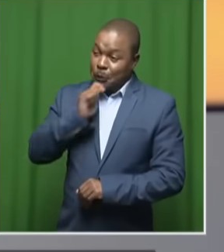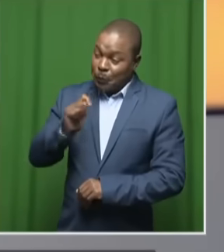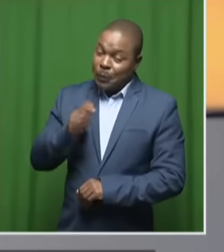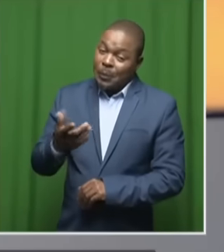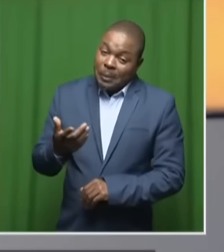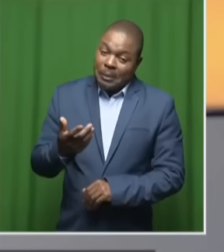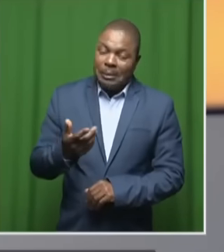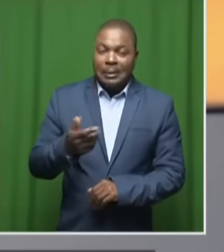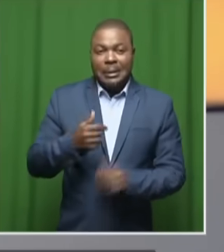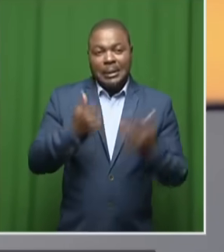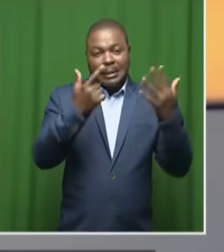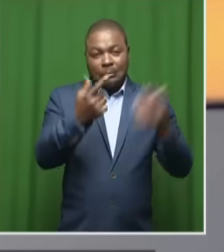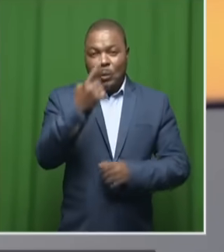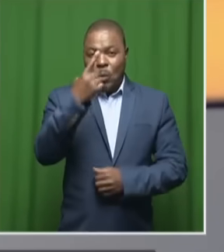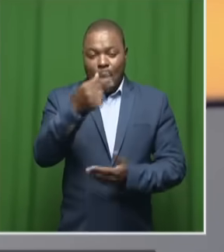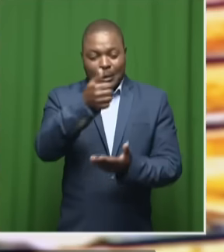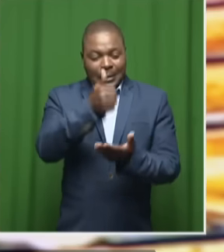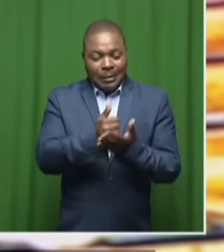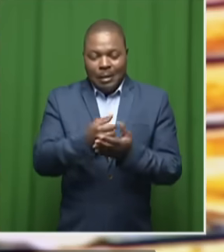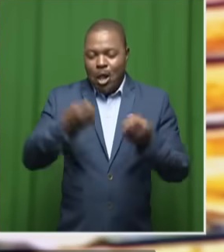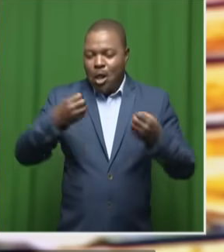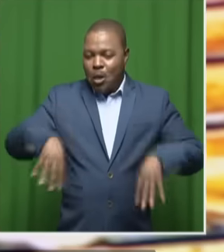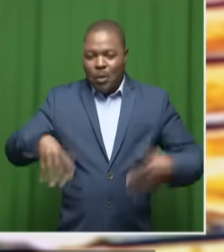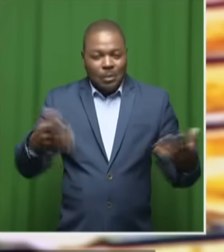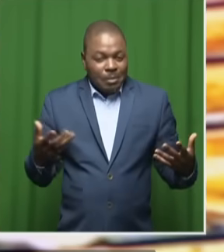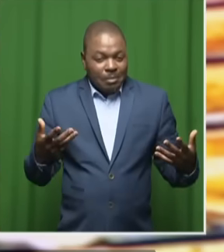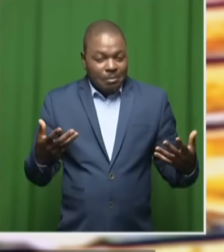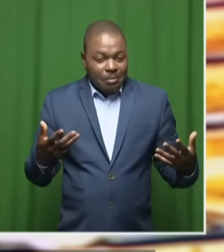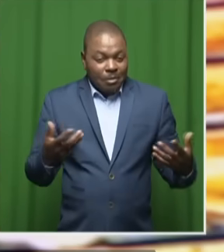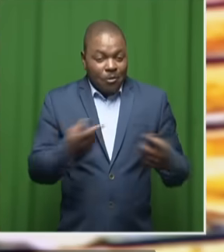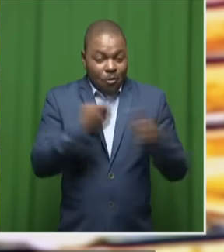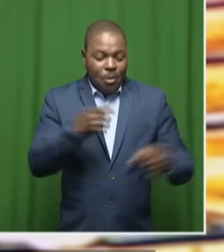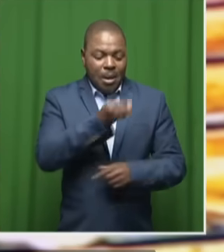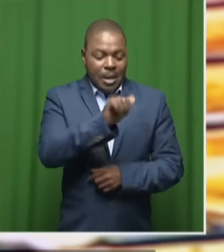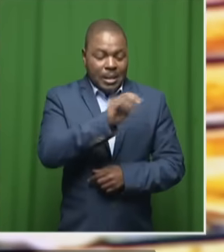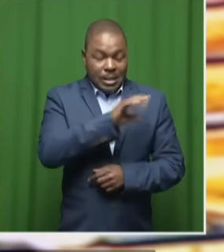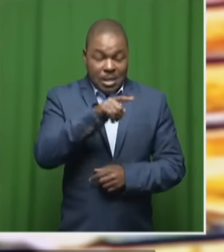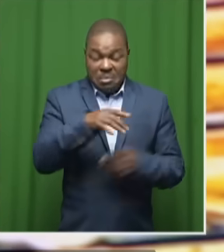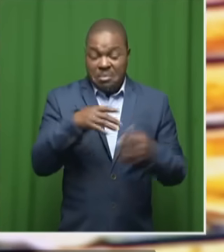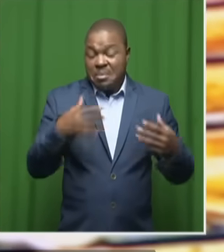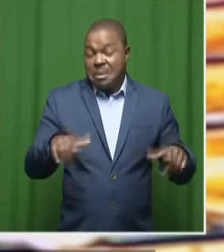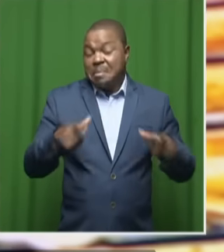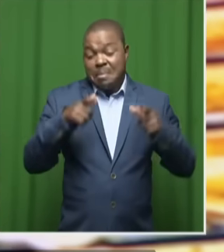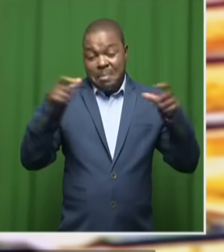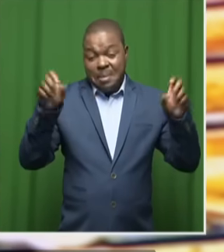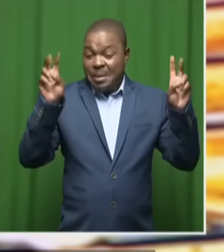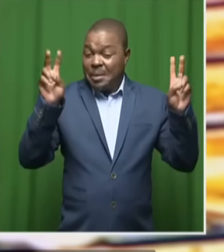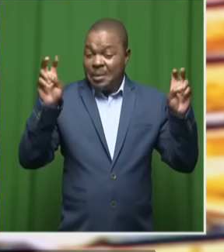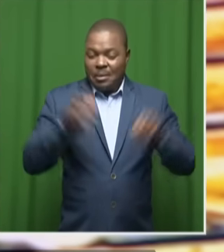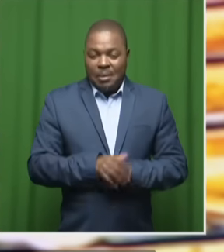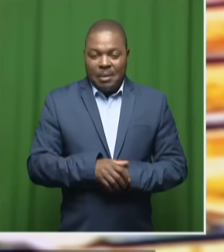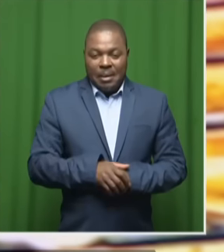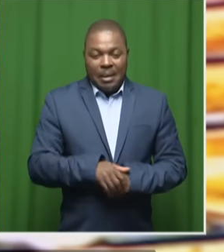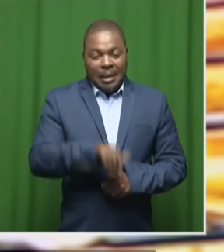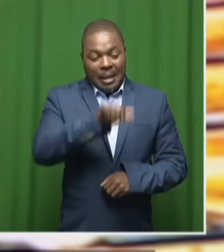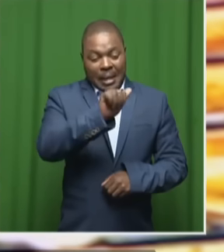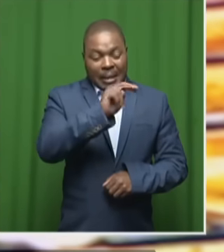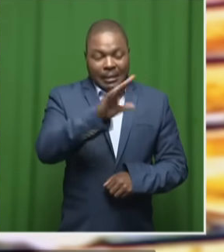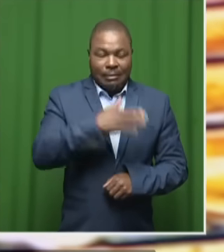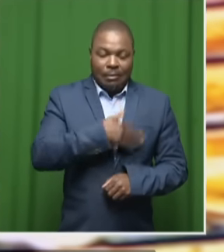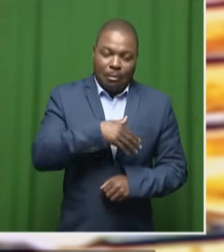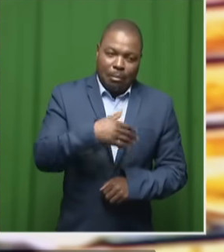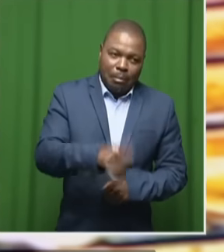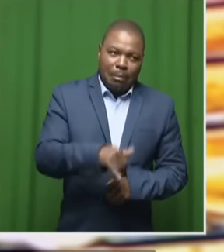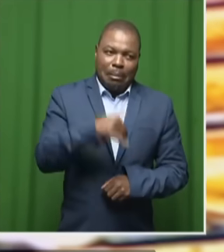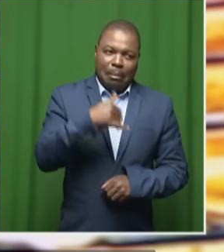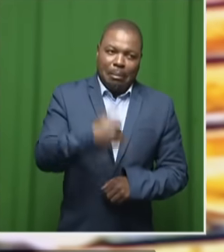these seats, 71 seats. 71 seats out. Big deal. In the end. That's a big deal. That's the wound that the ANC will be licking